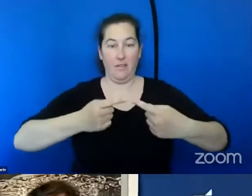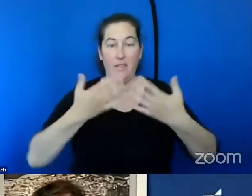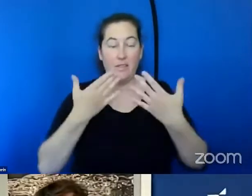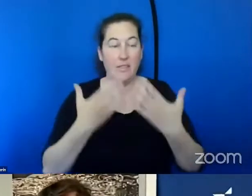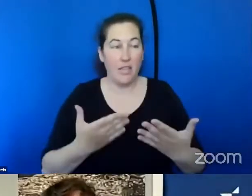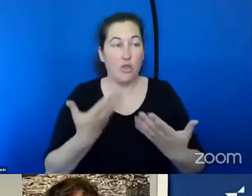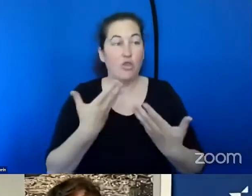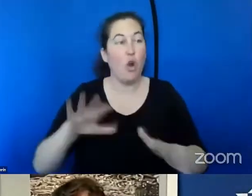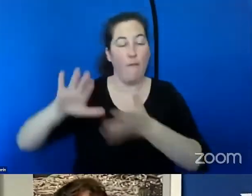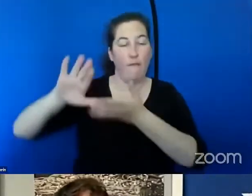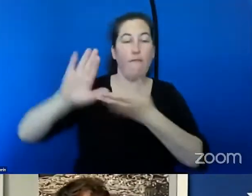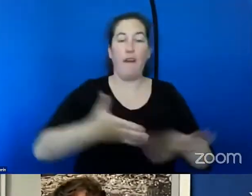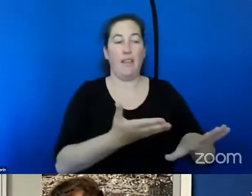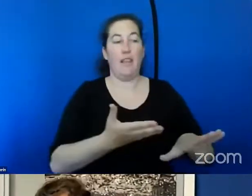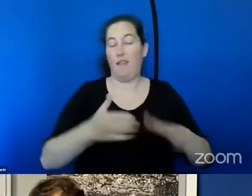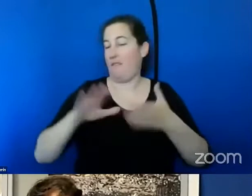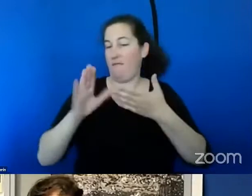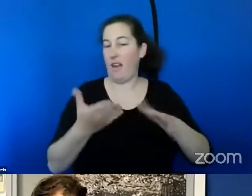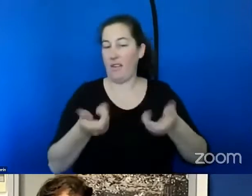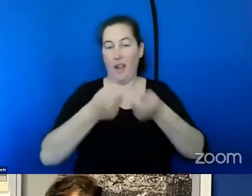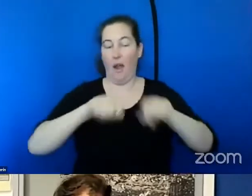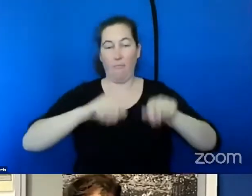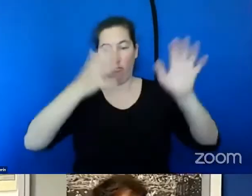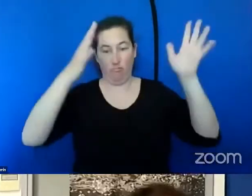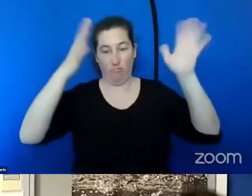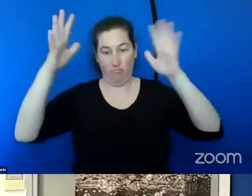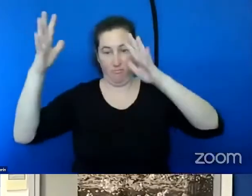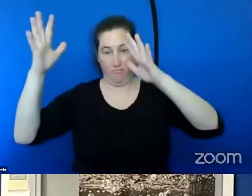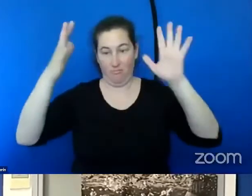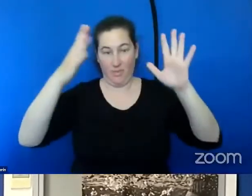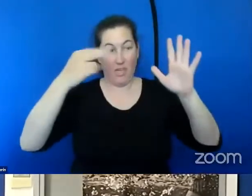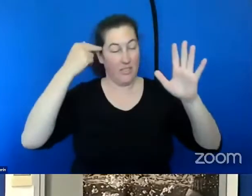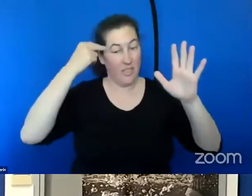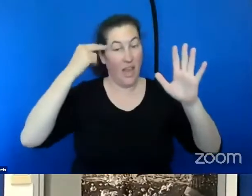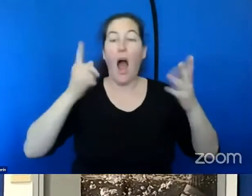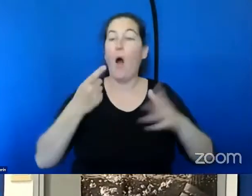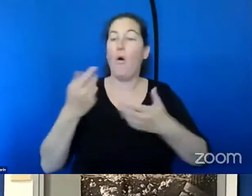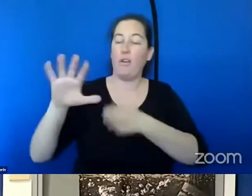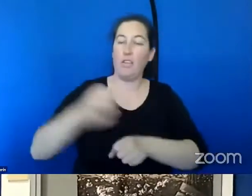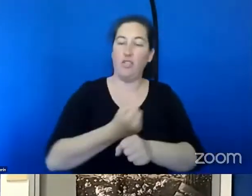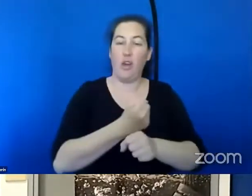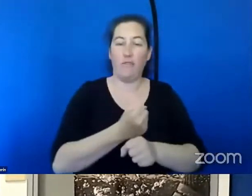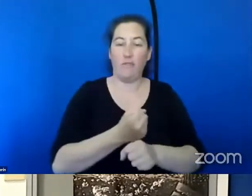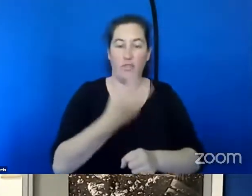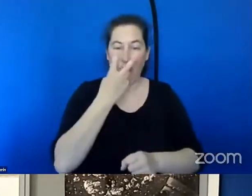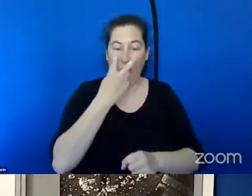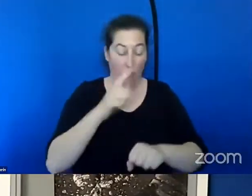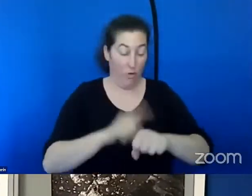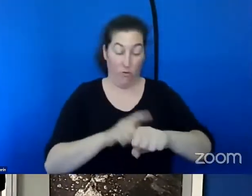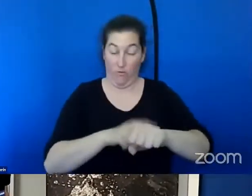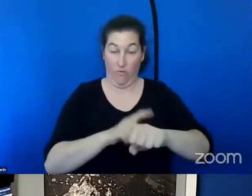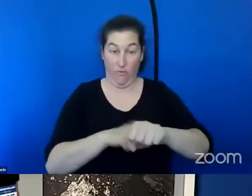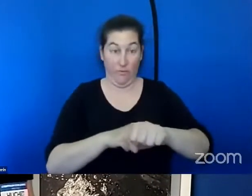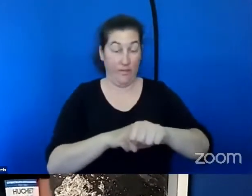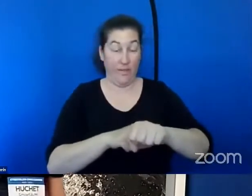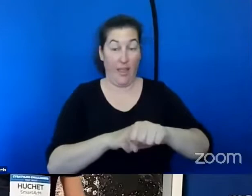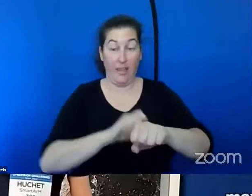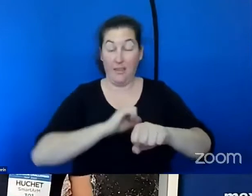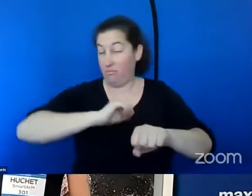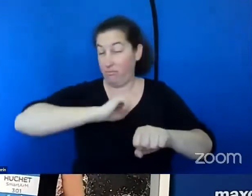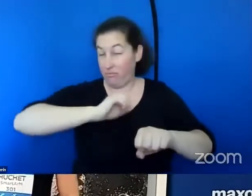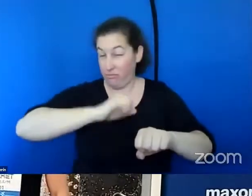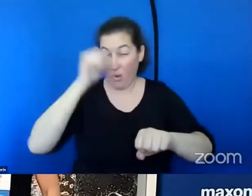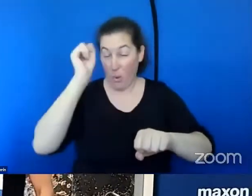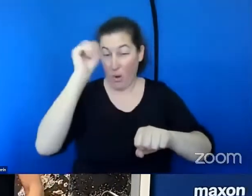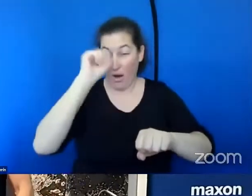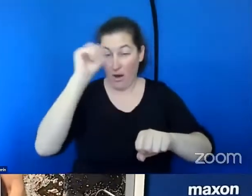And there is the challenge for Niska. 2:27. Absolutely brilliant. Big improvement.